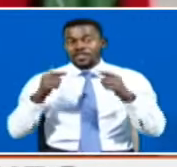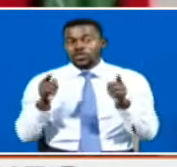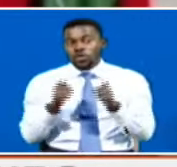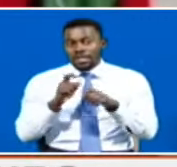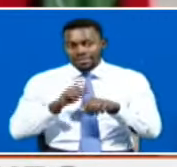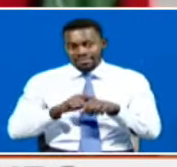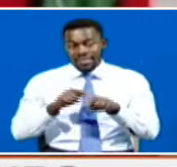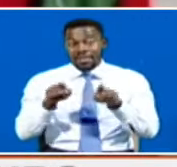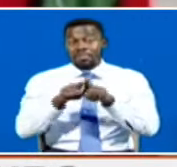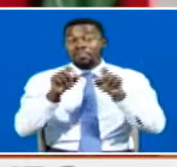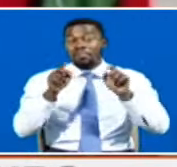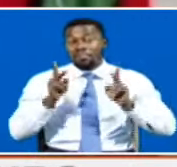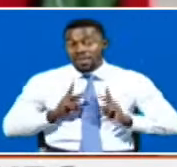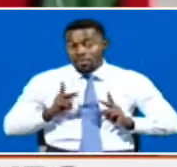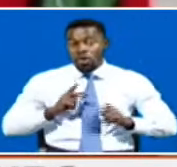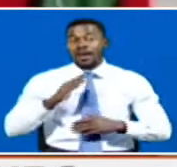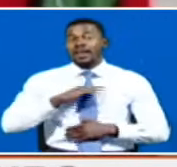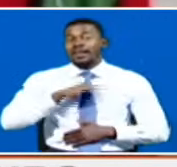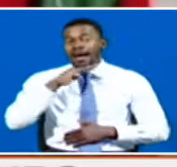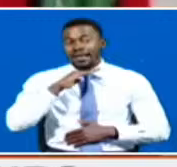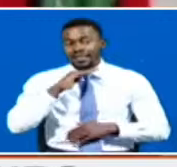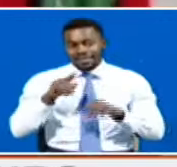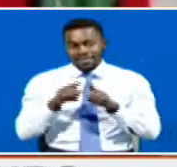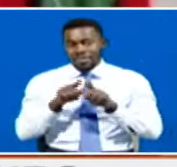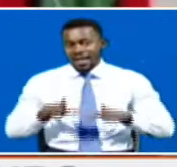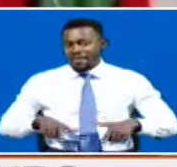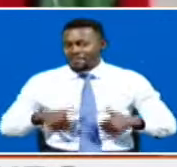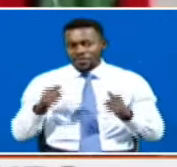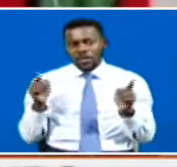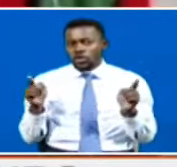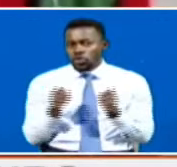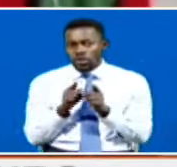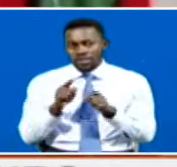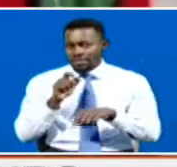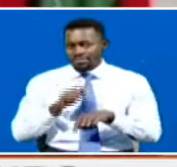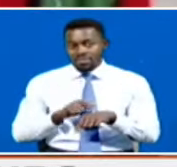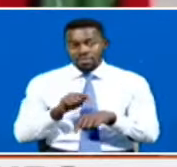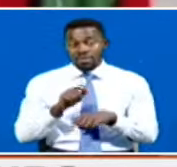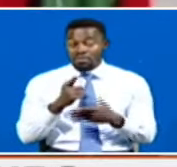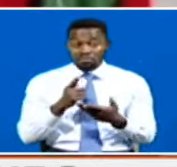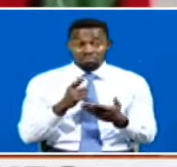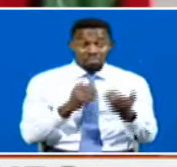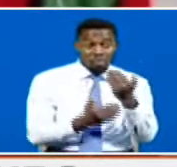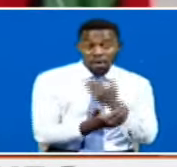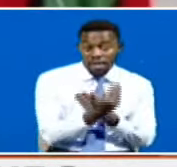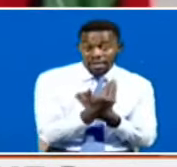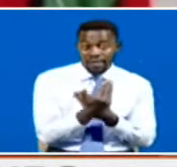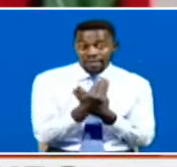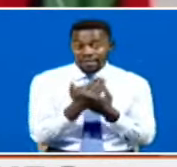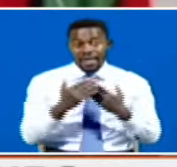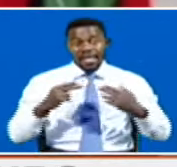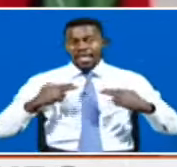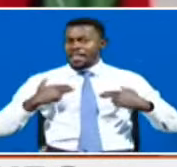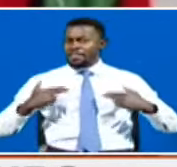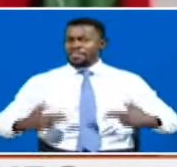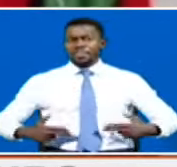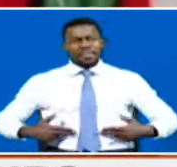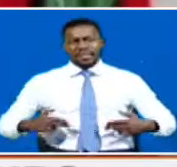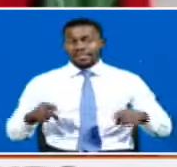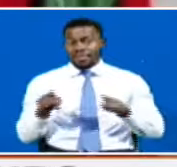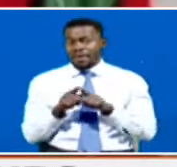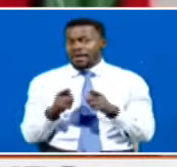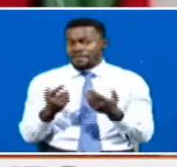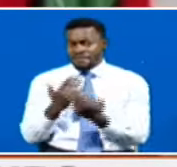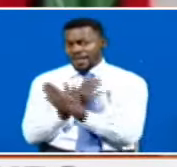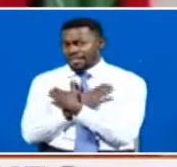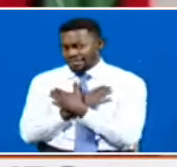humans are mortal, and life is short. One morning, you are with a healthy colleague,